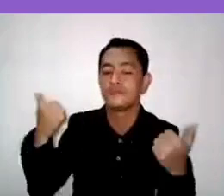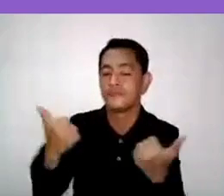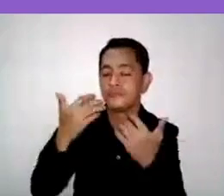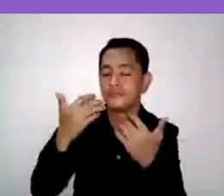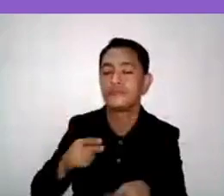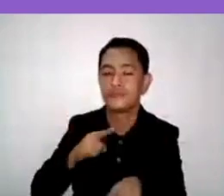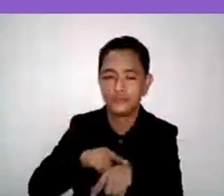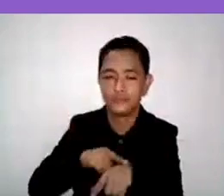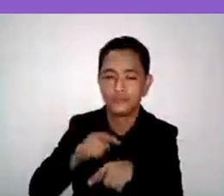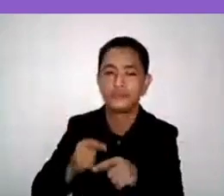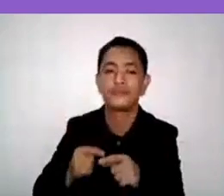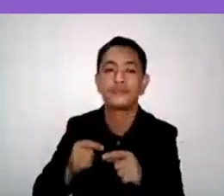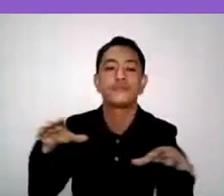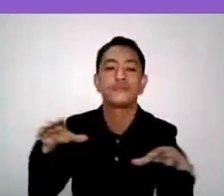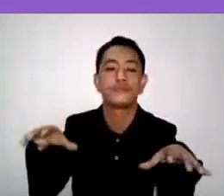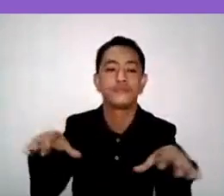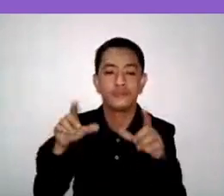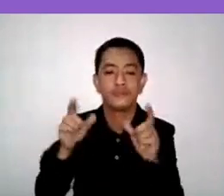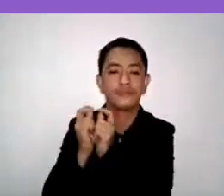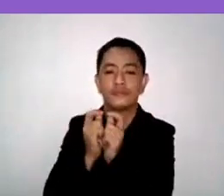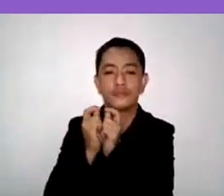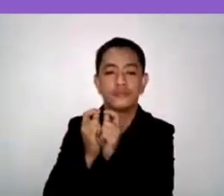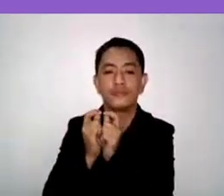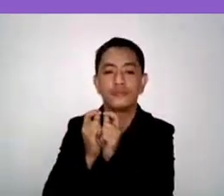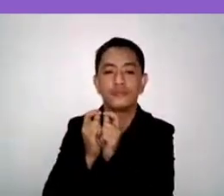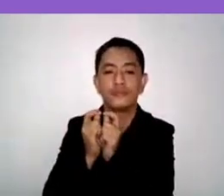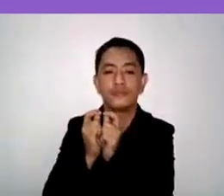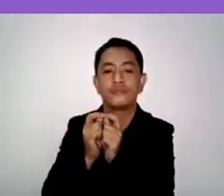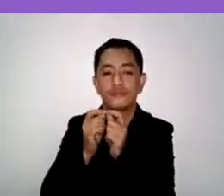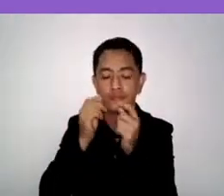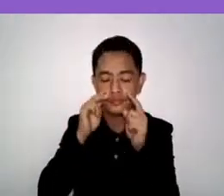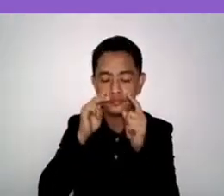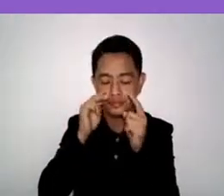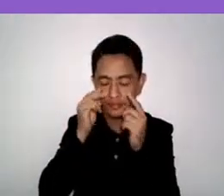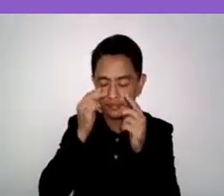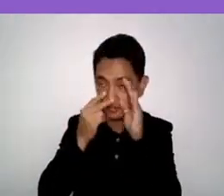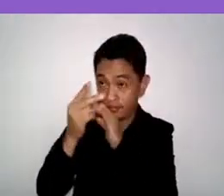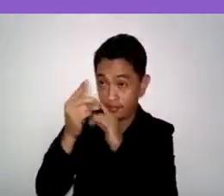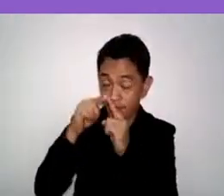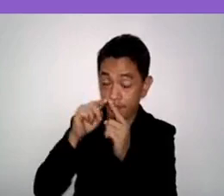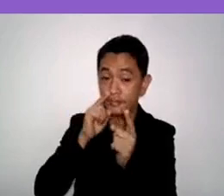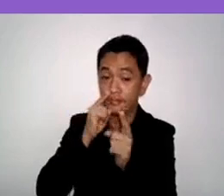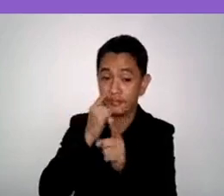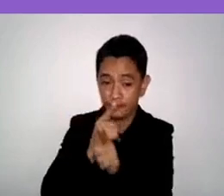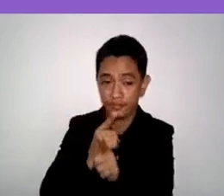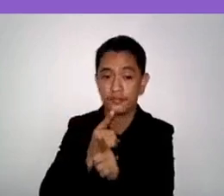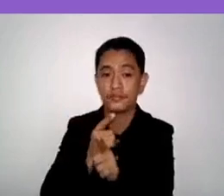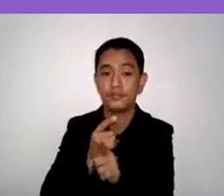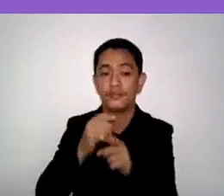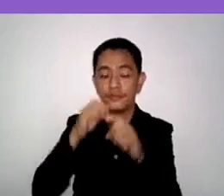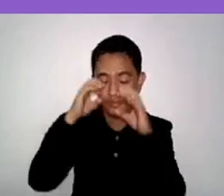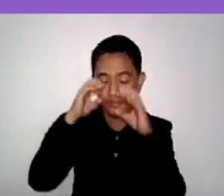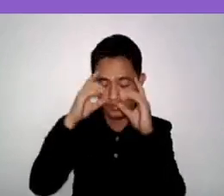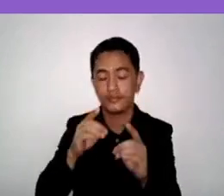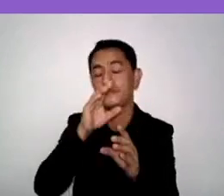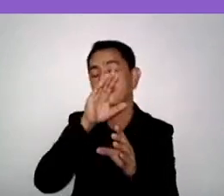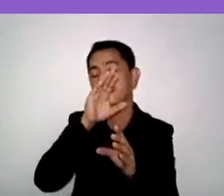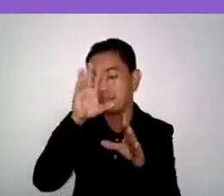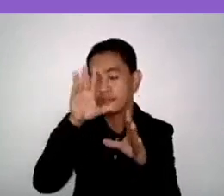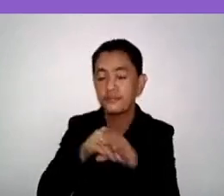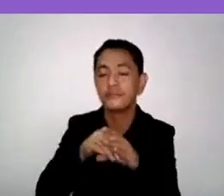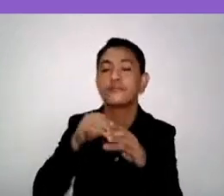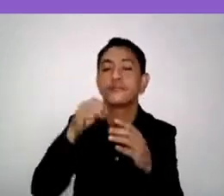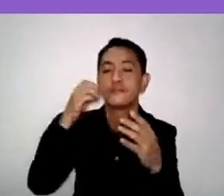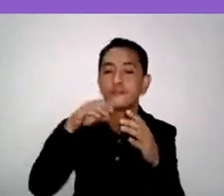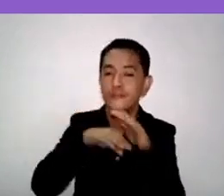learning facilitators, especially during this challenging time. Let us all work together to make our vision into reality, and that